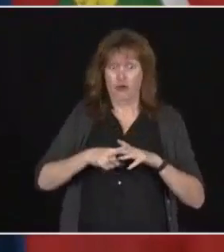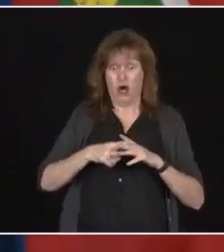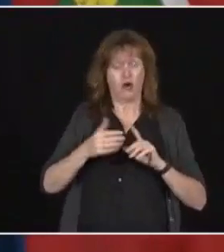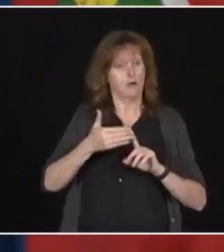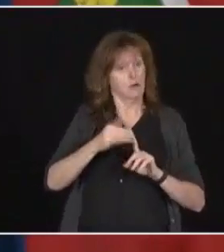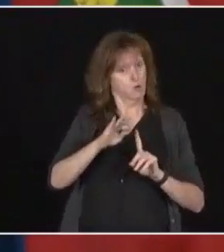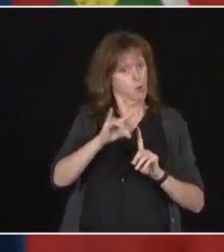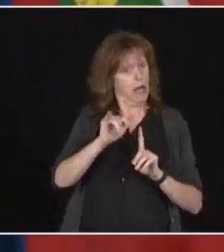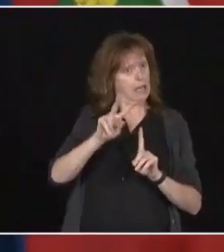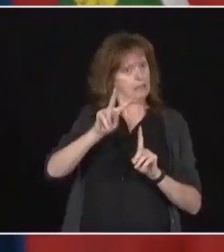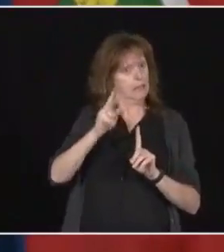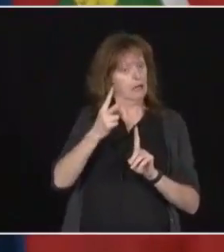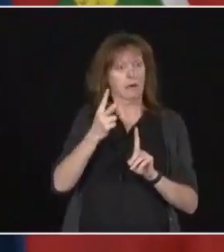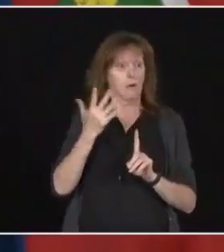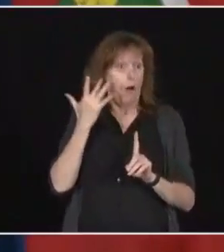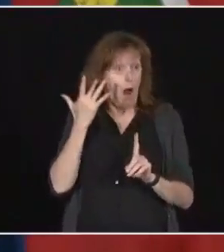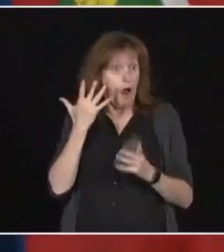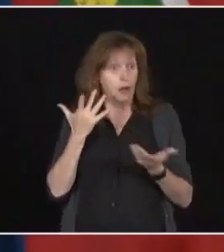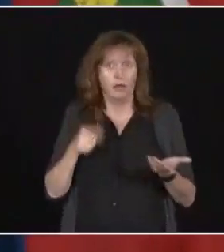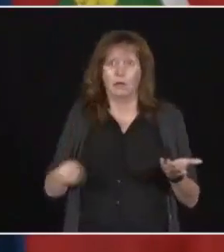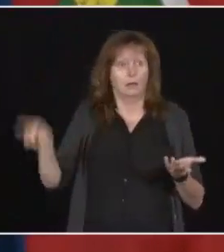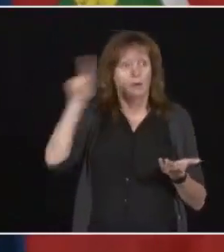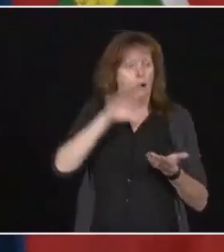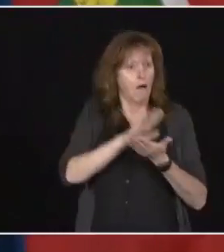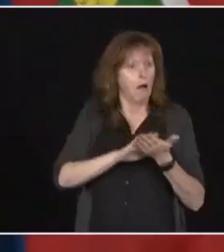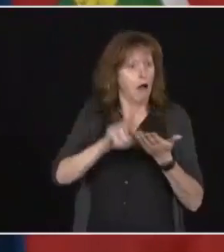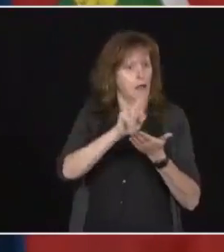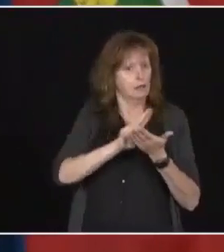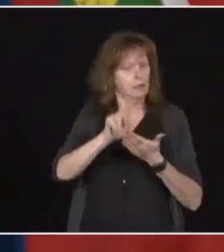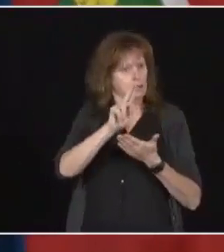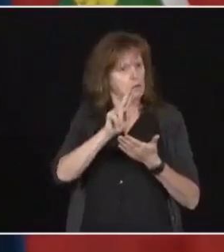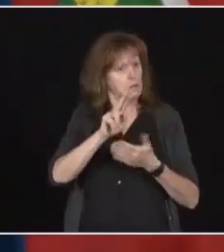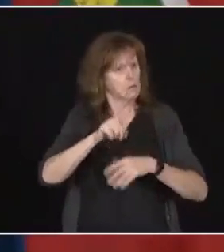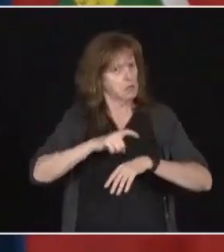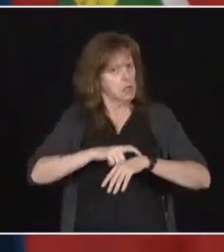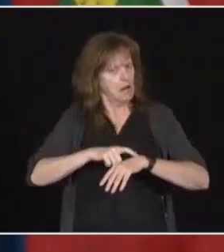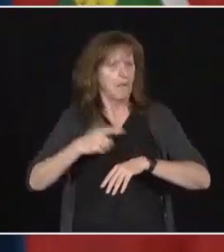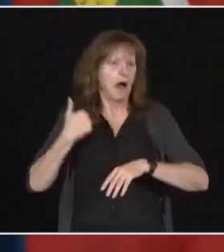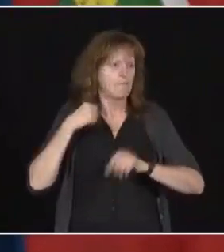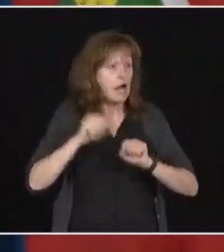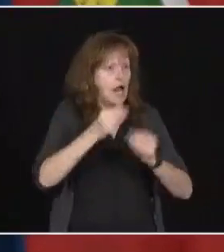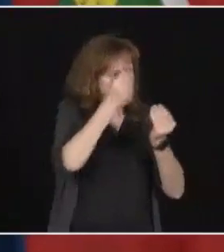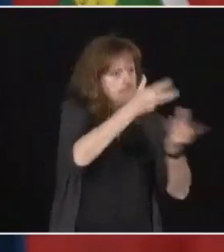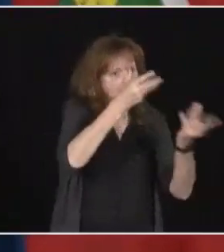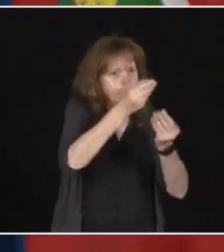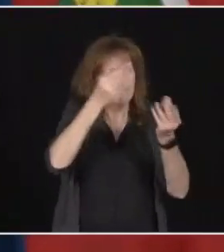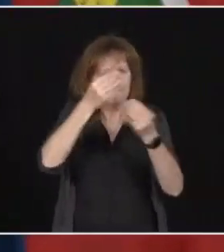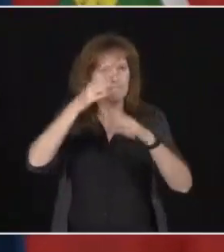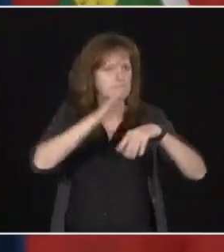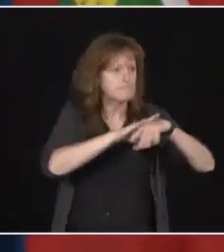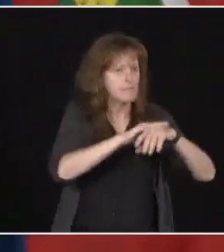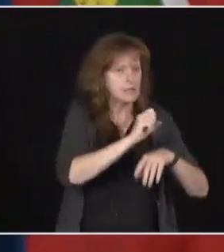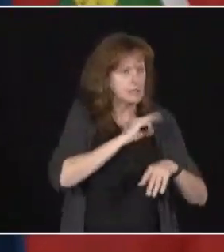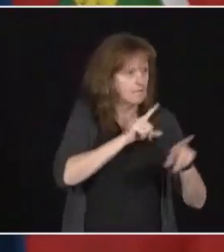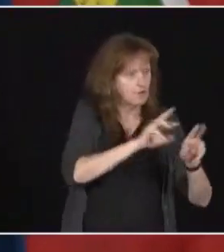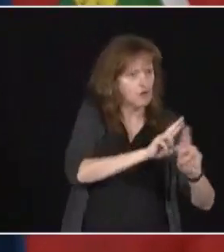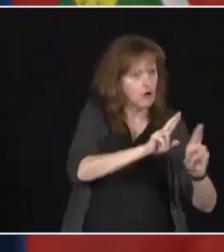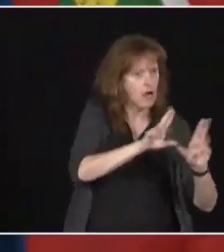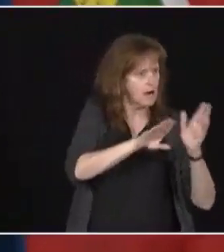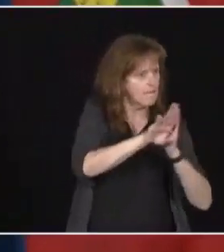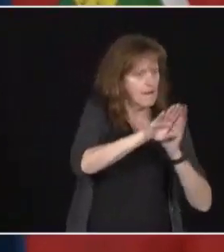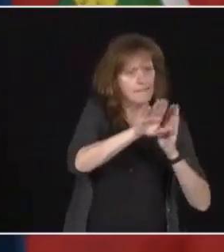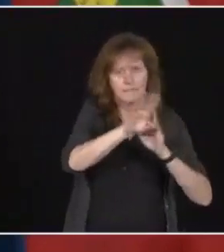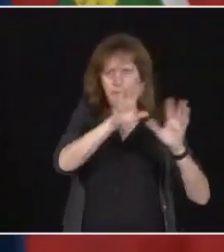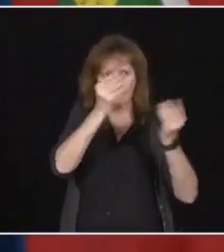the institutions to be able to obviously notify all of the students, the faculty, the staff, and get ready to be able to put the health and